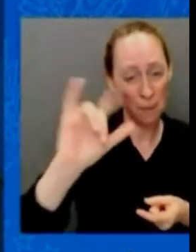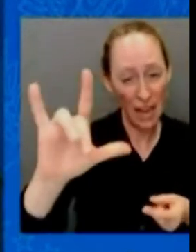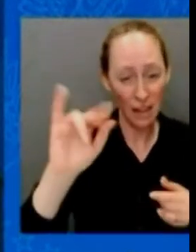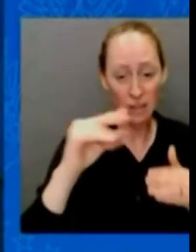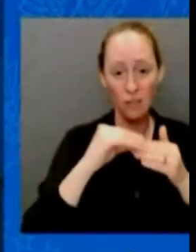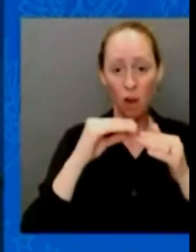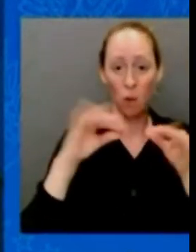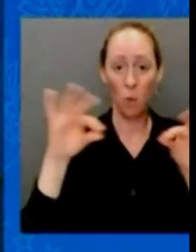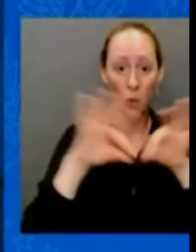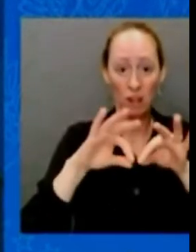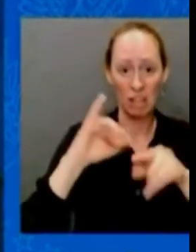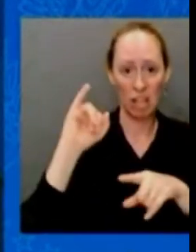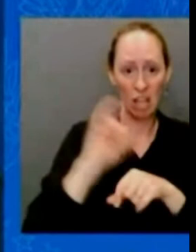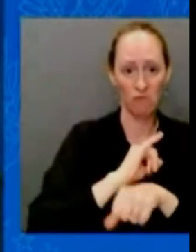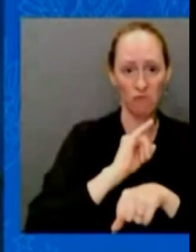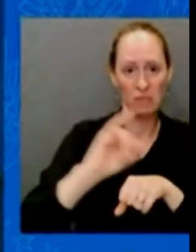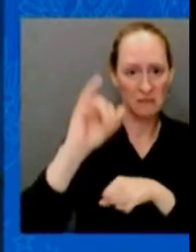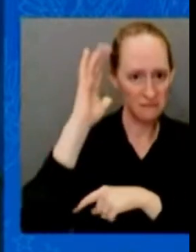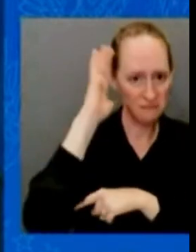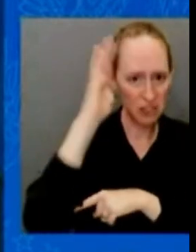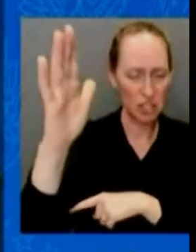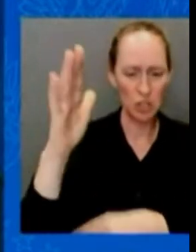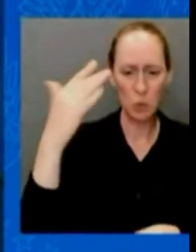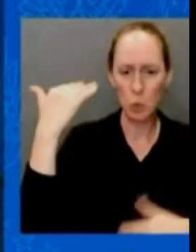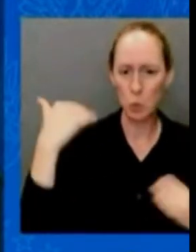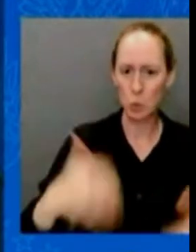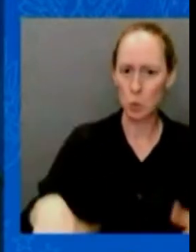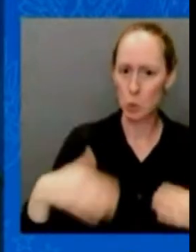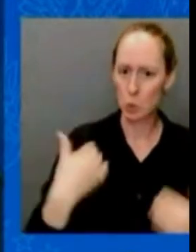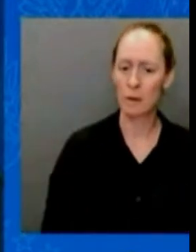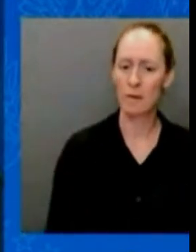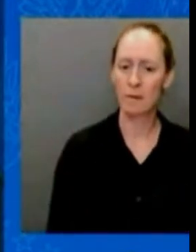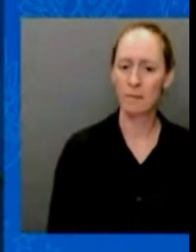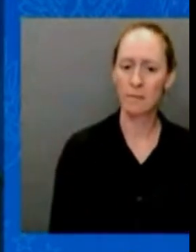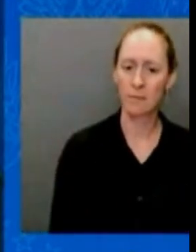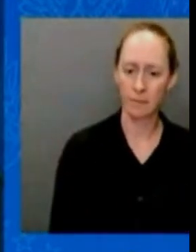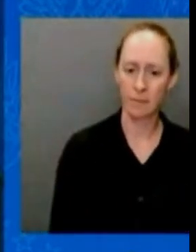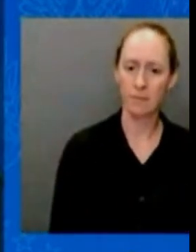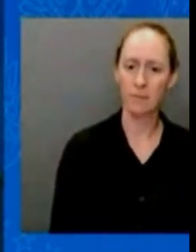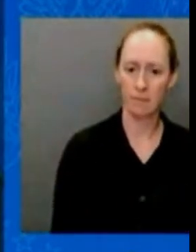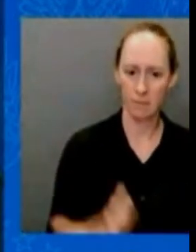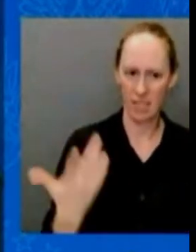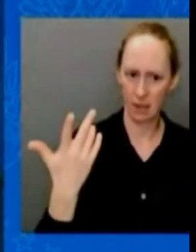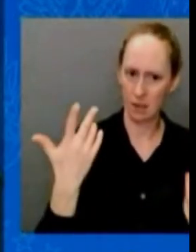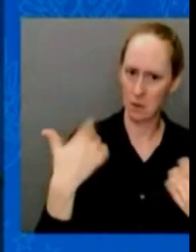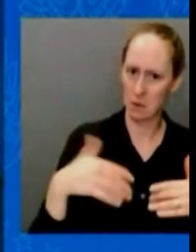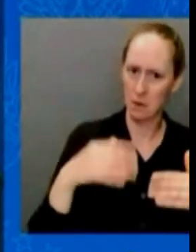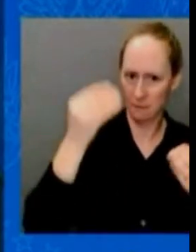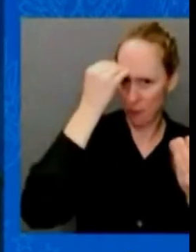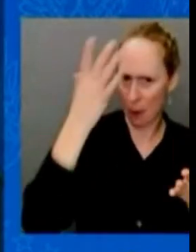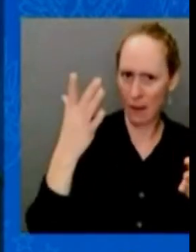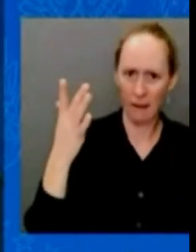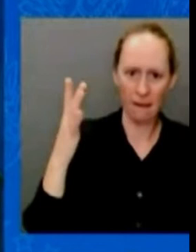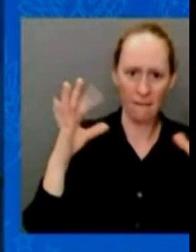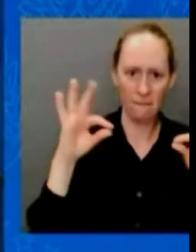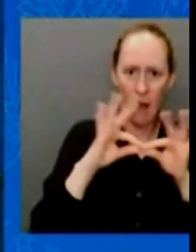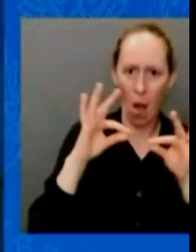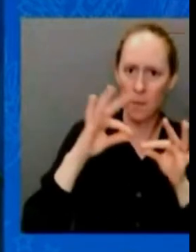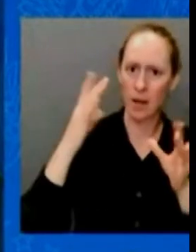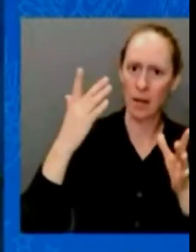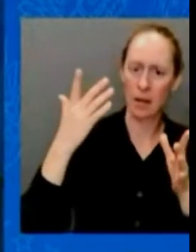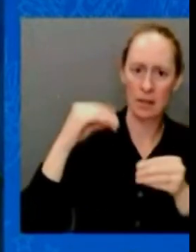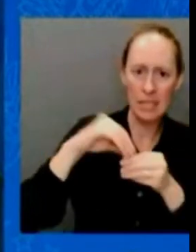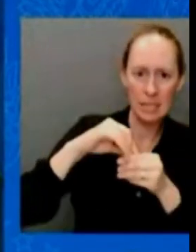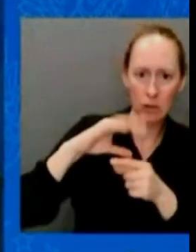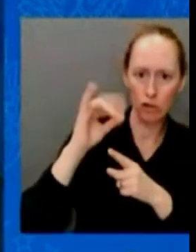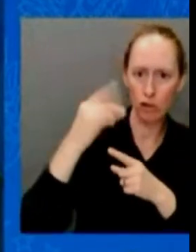growing demand for memory, new fabs need to be built. But not long ago, an investment of